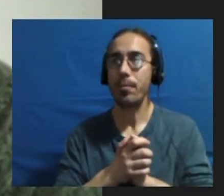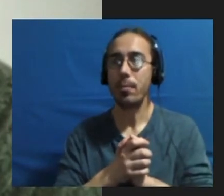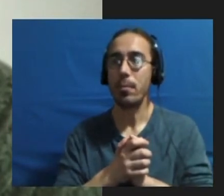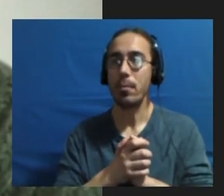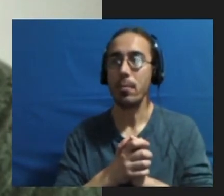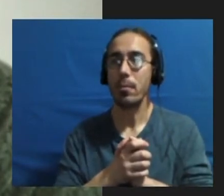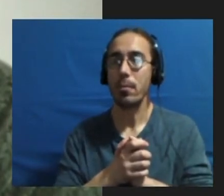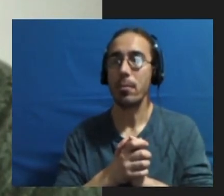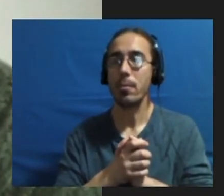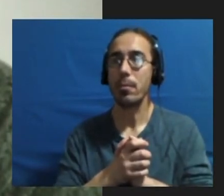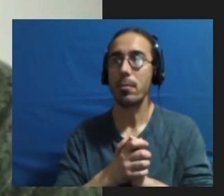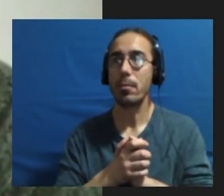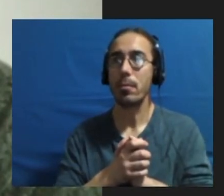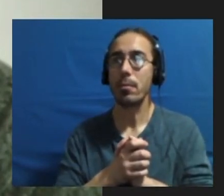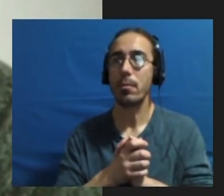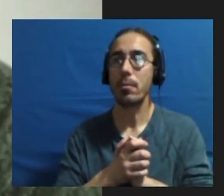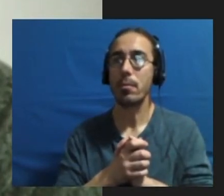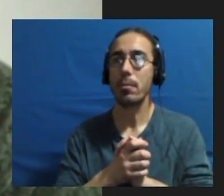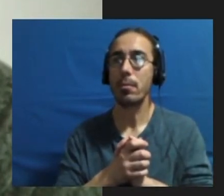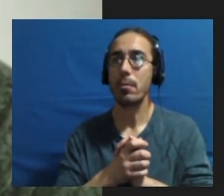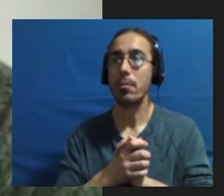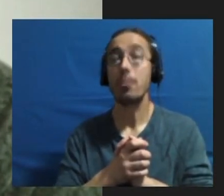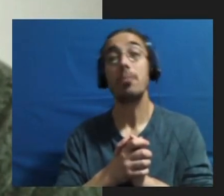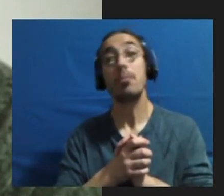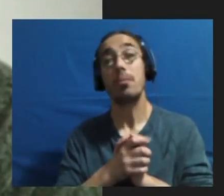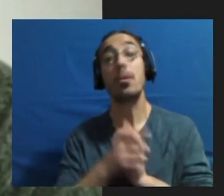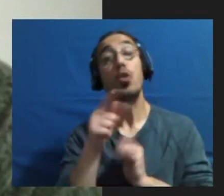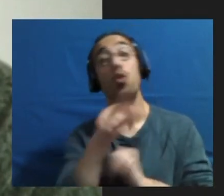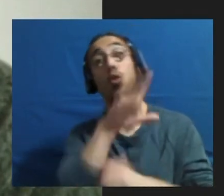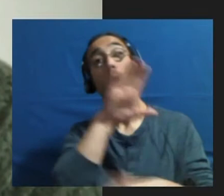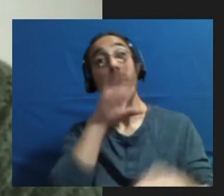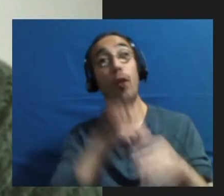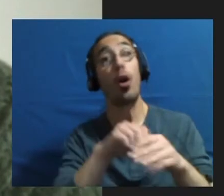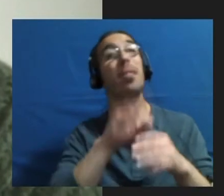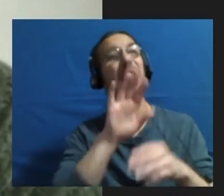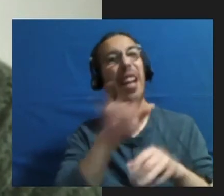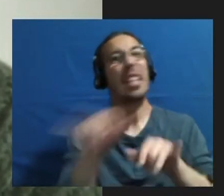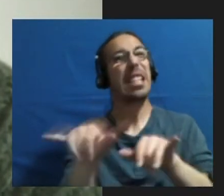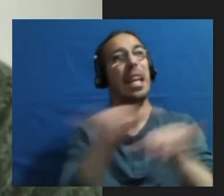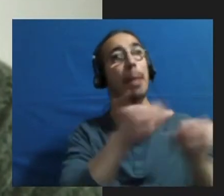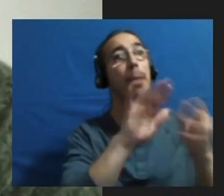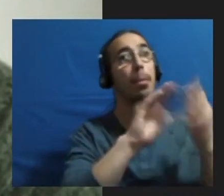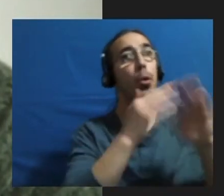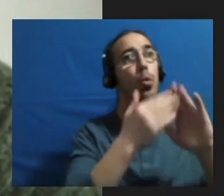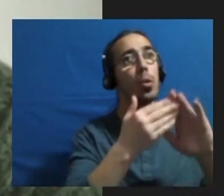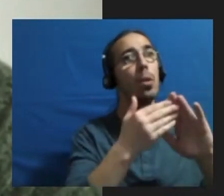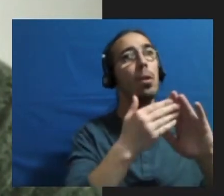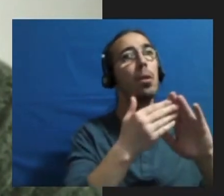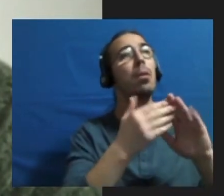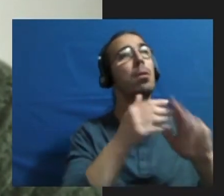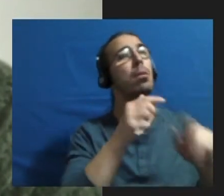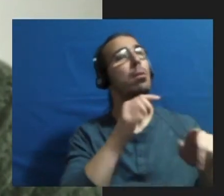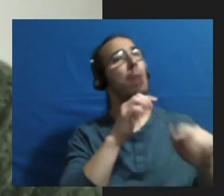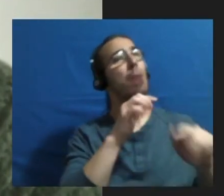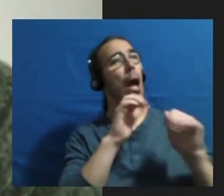you know, you're part of the community and you've learned so many things. Had you known about the autistic